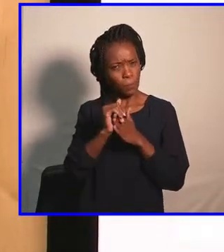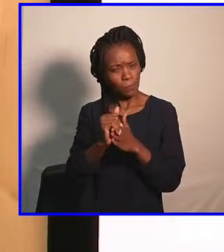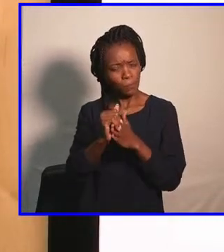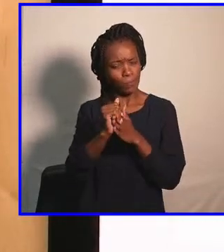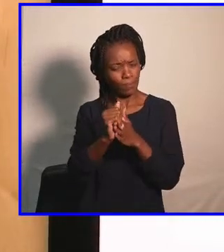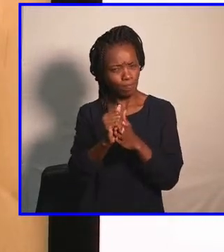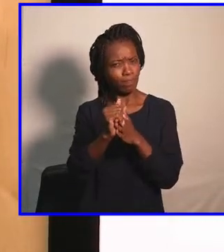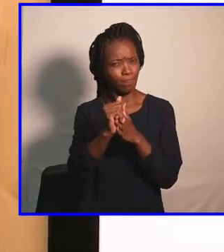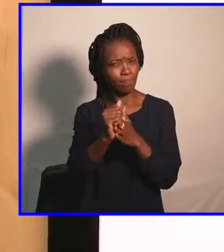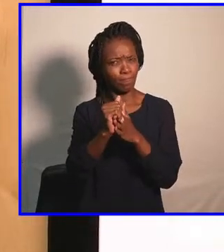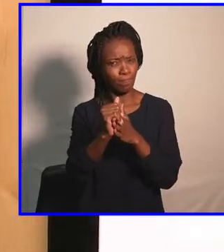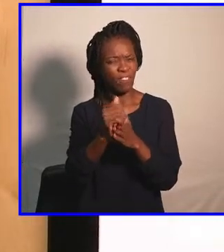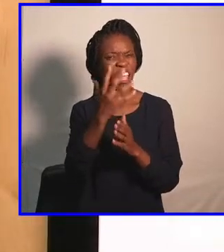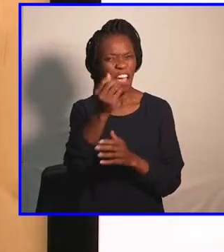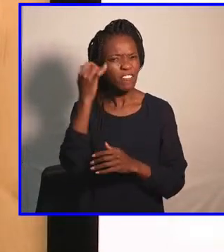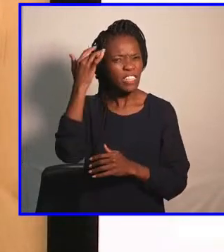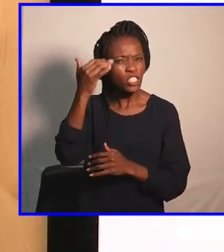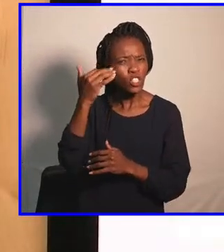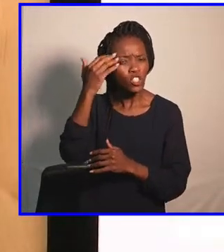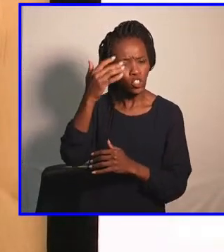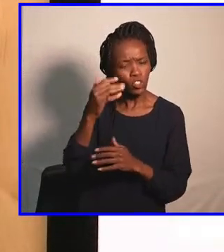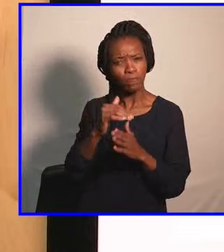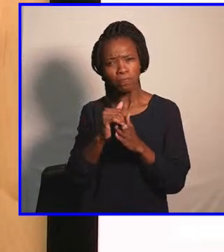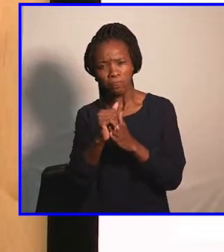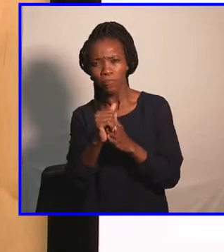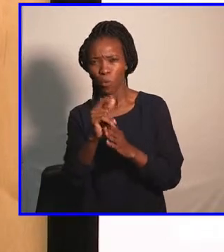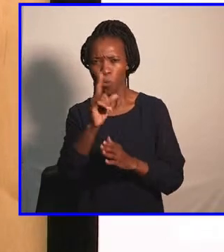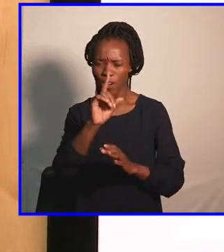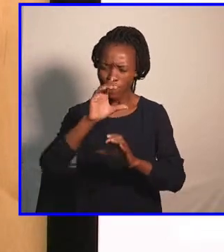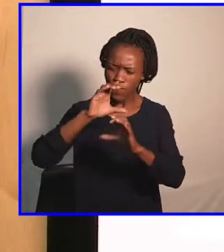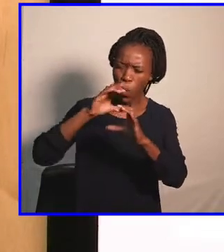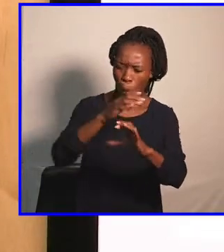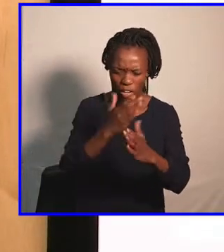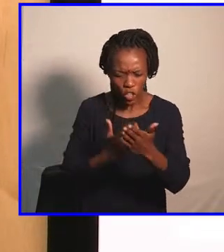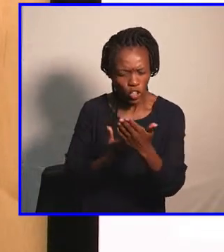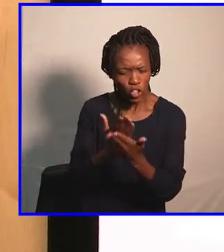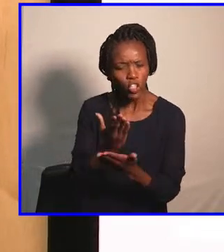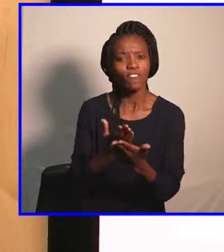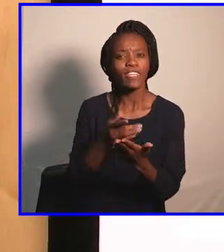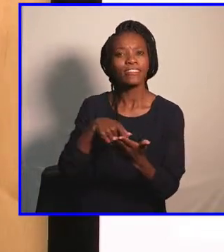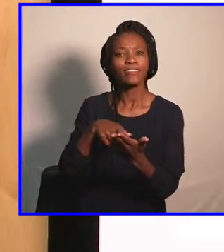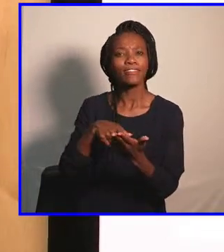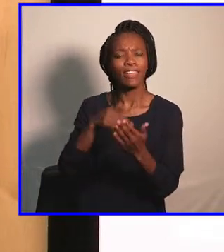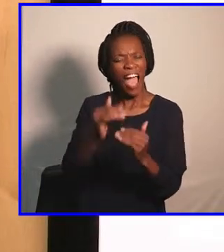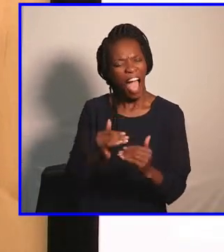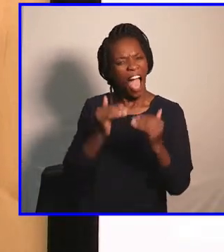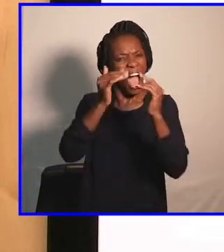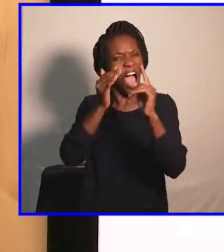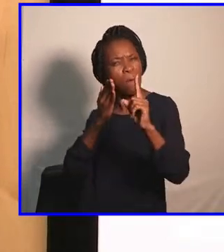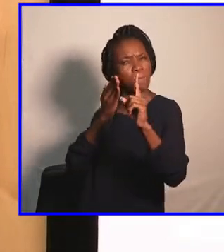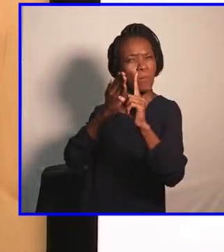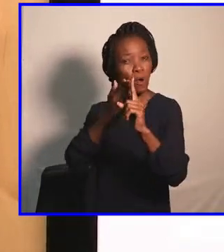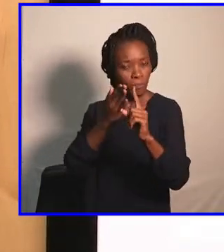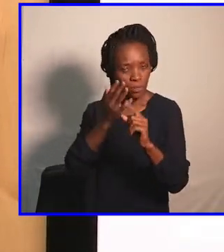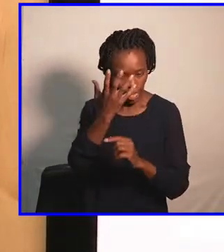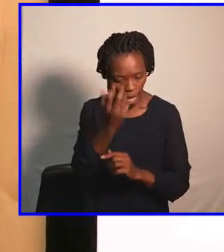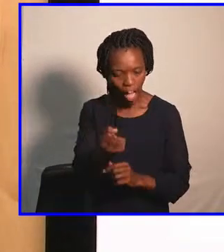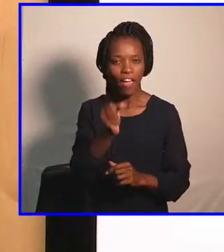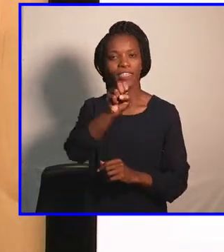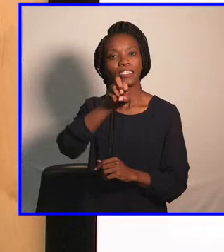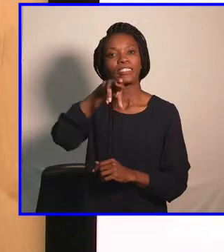philosophical orientation of service, of a higher purpose. That's